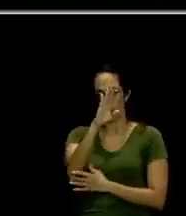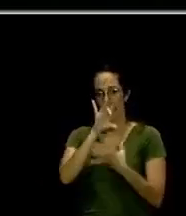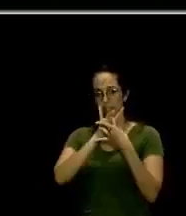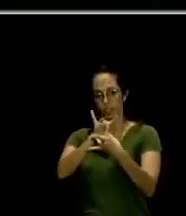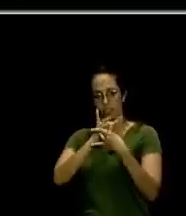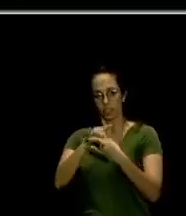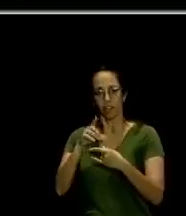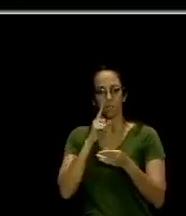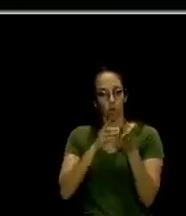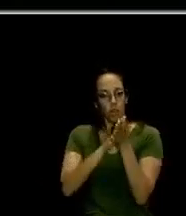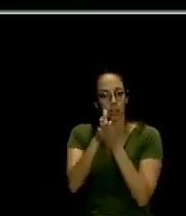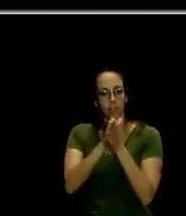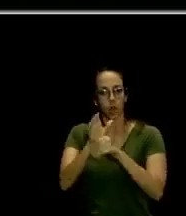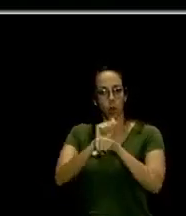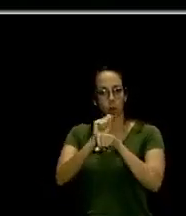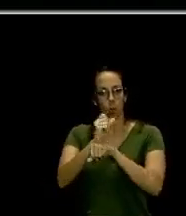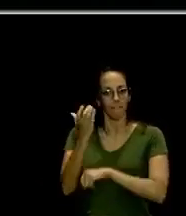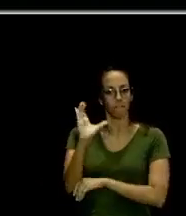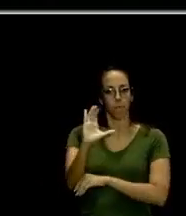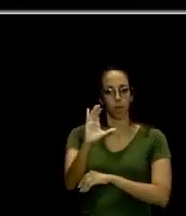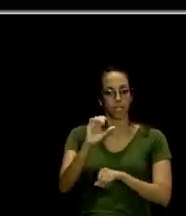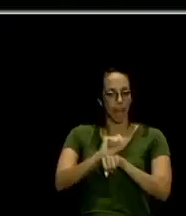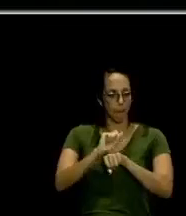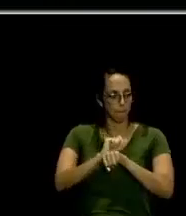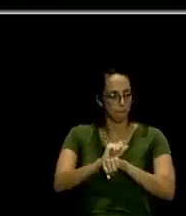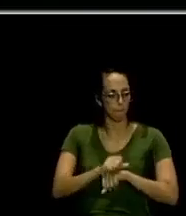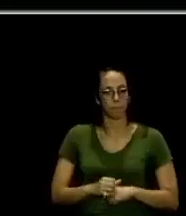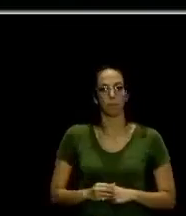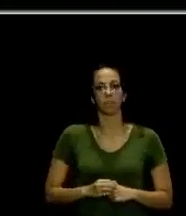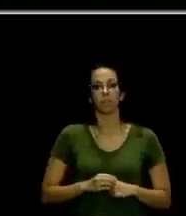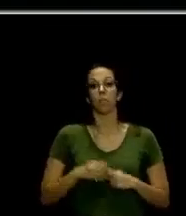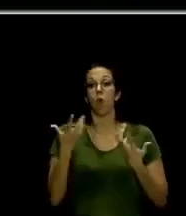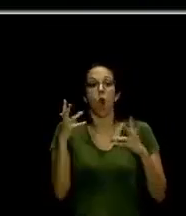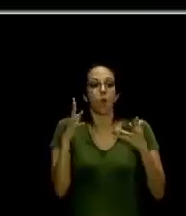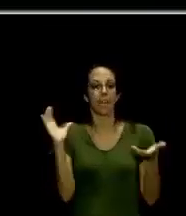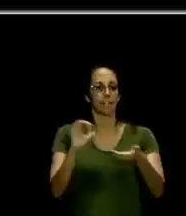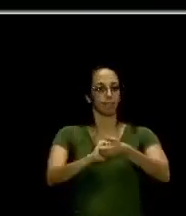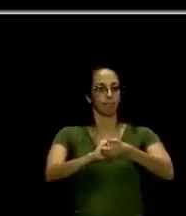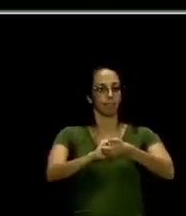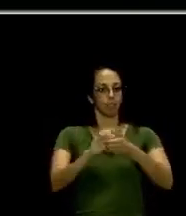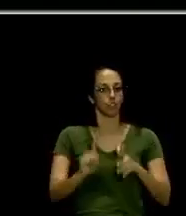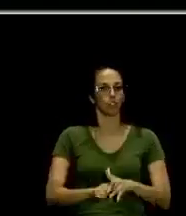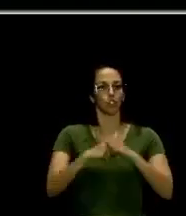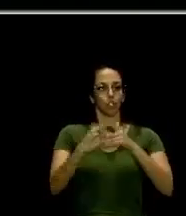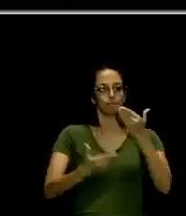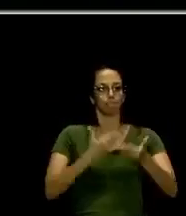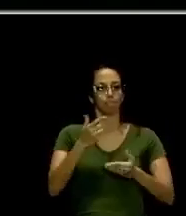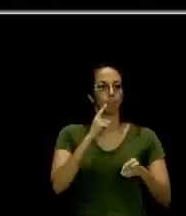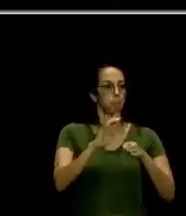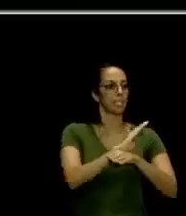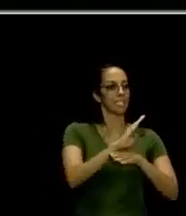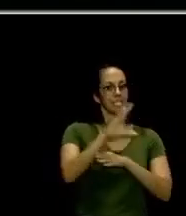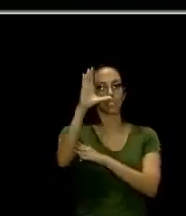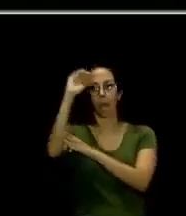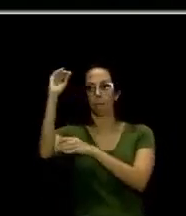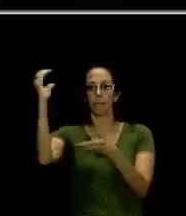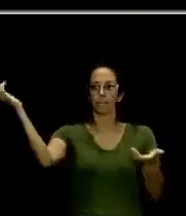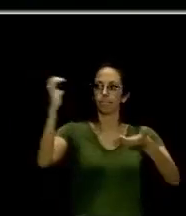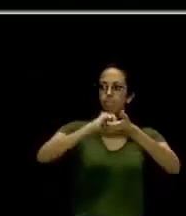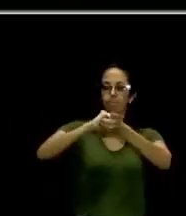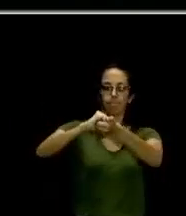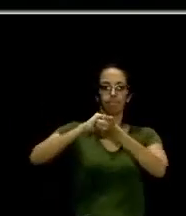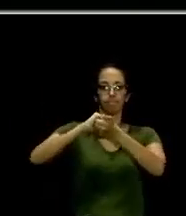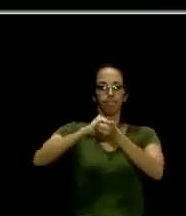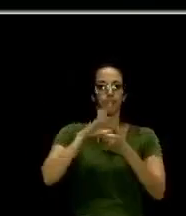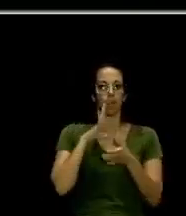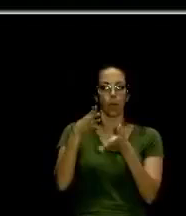a skilled workforce, one of which APD is already engaged with, to employers and businesses of multiple industries that in